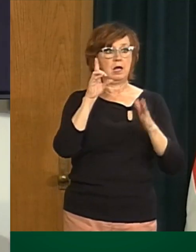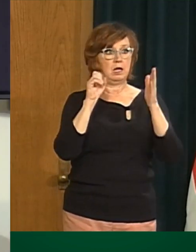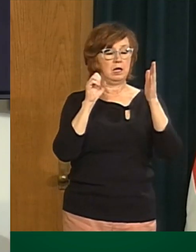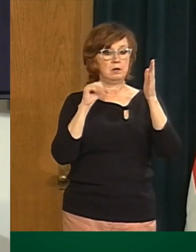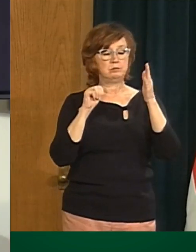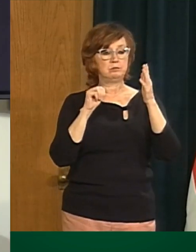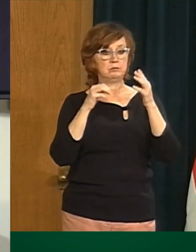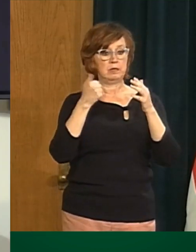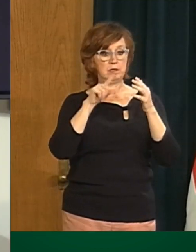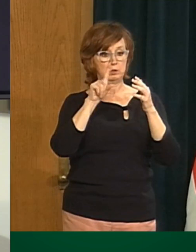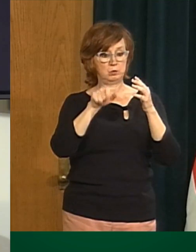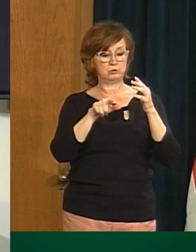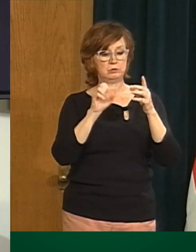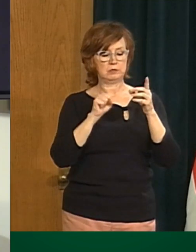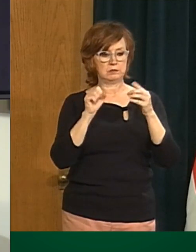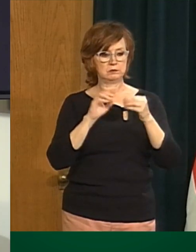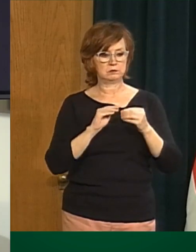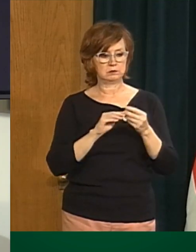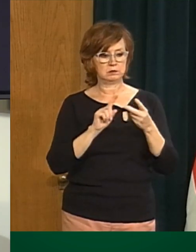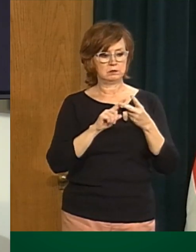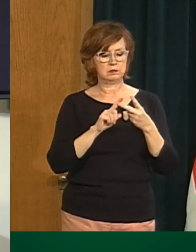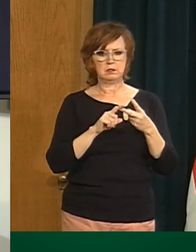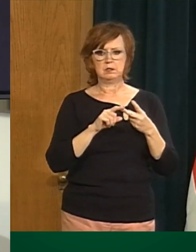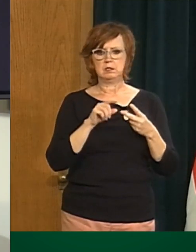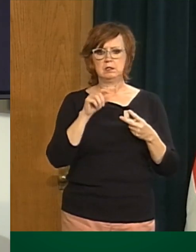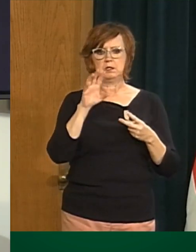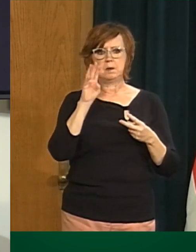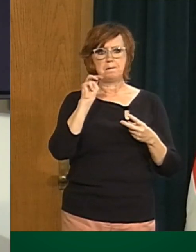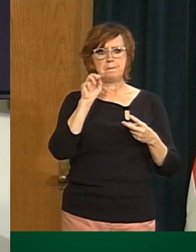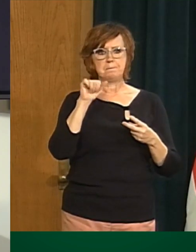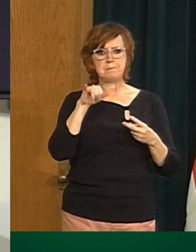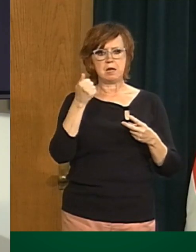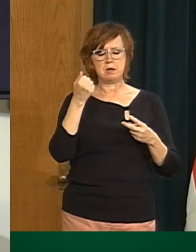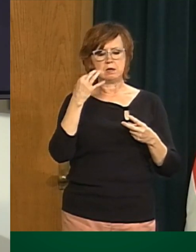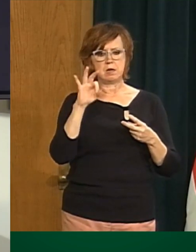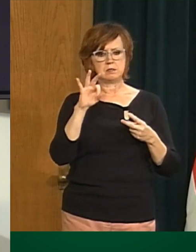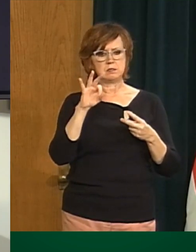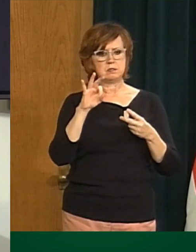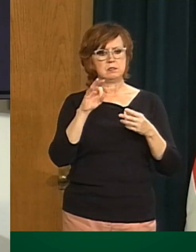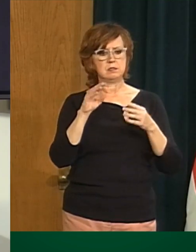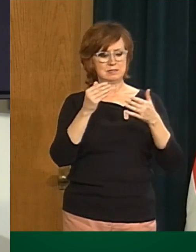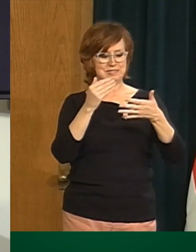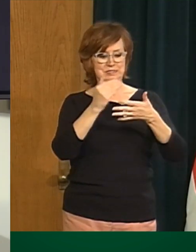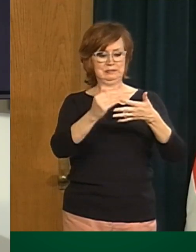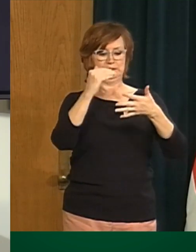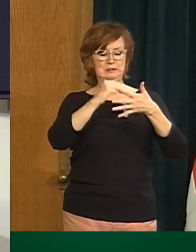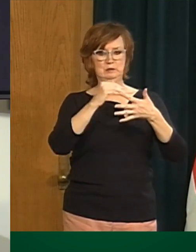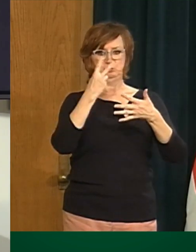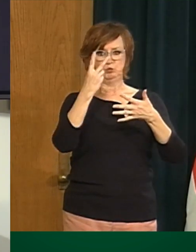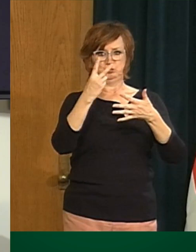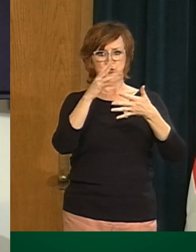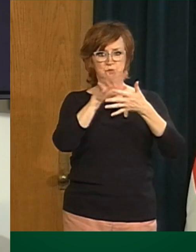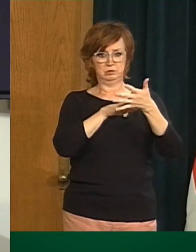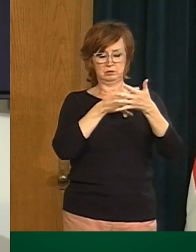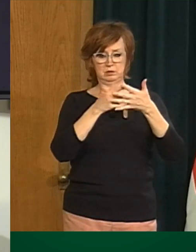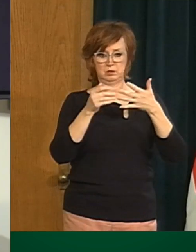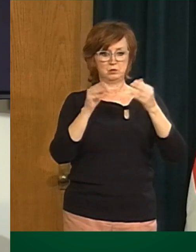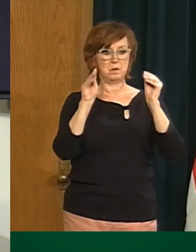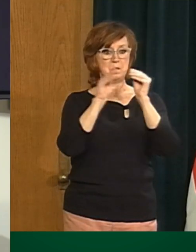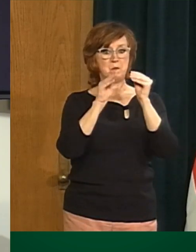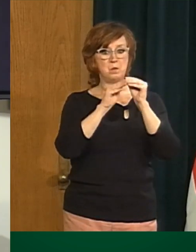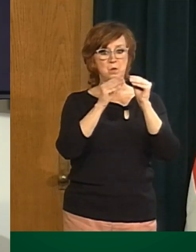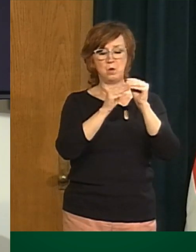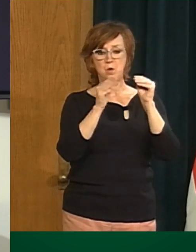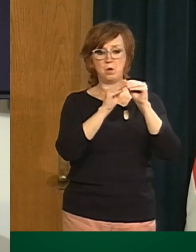the NDPs recently said is necessary. We had 60 or so active cases when you made the announcement, Mr. Premier, and now